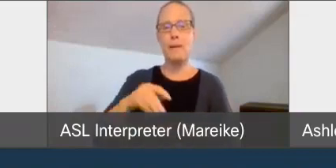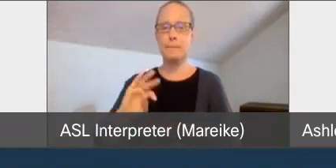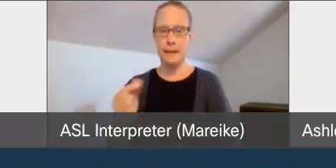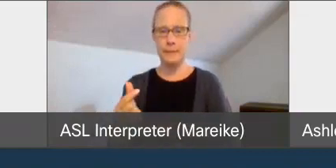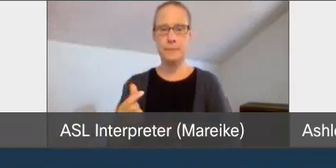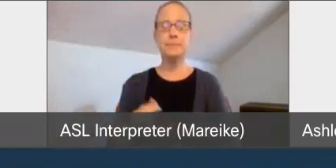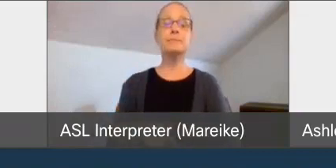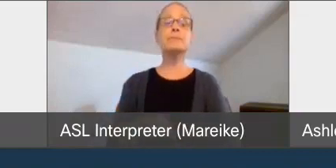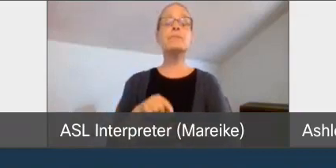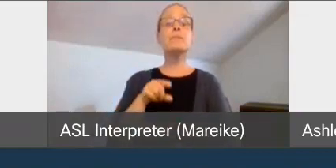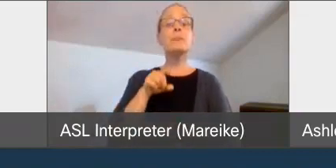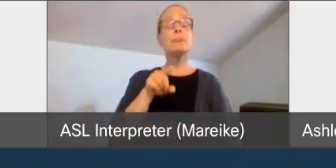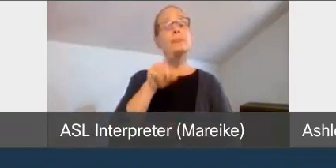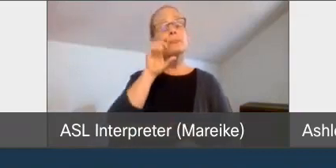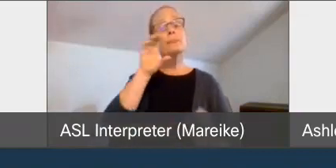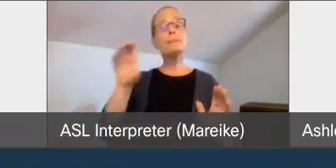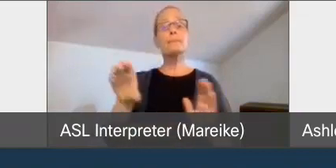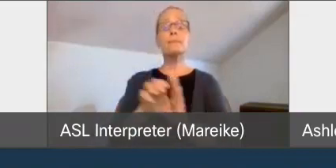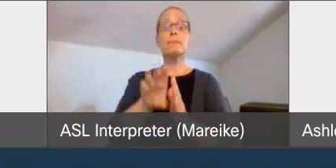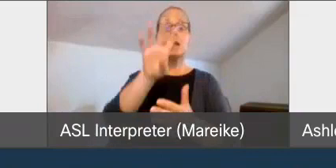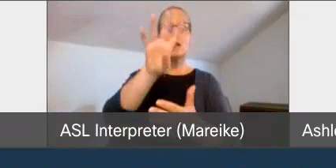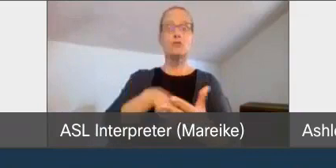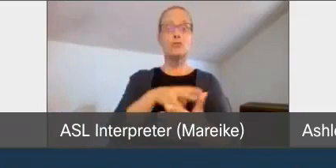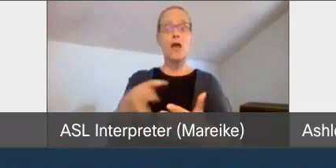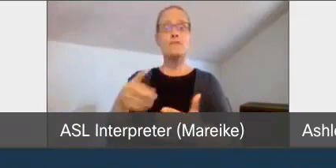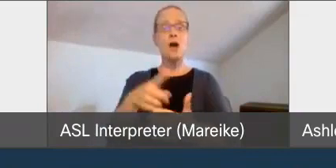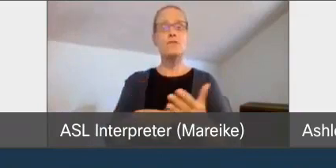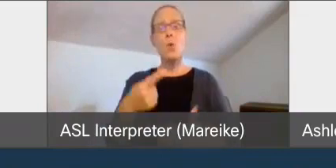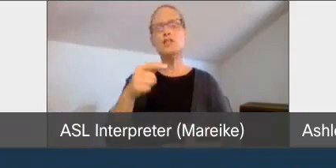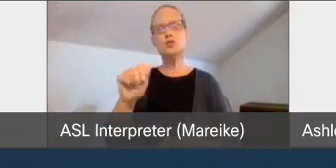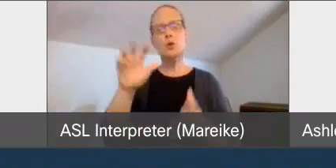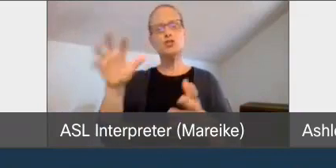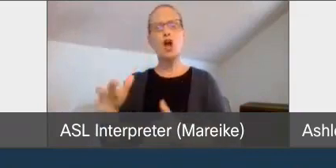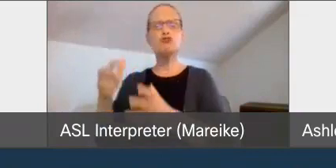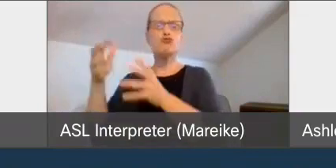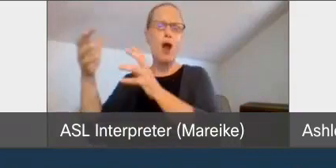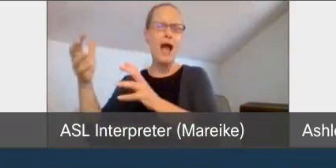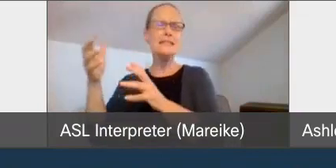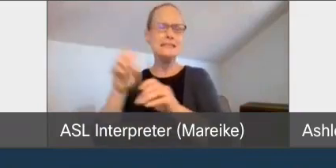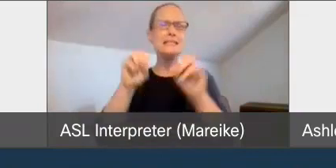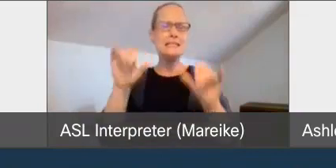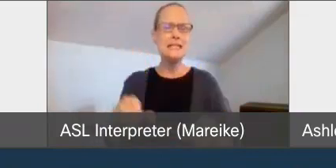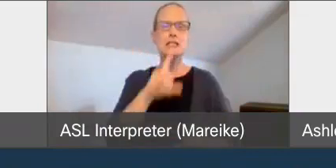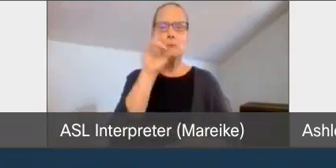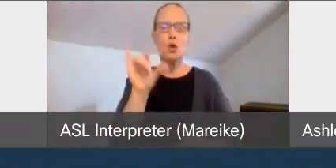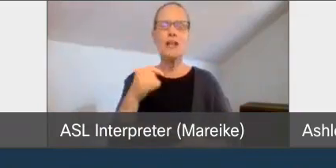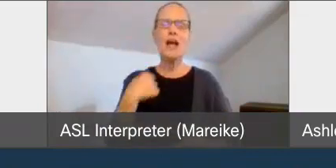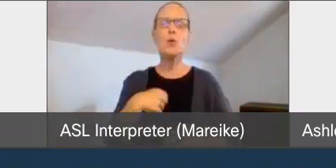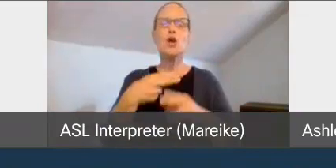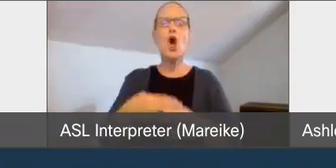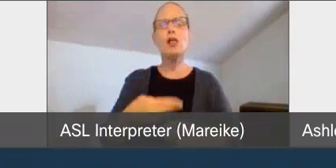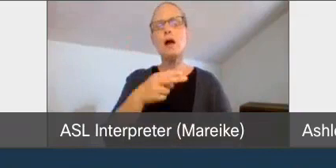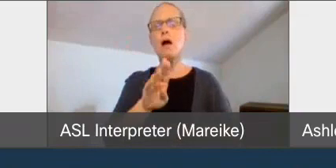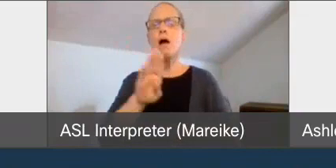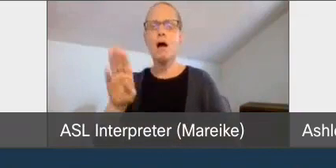So this is a pictorial graph of what Georgia's crisis system is and what we call a hub model. The